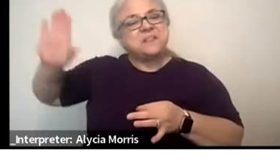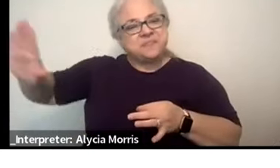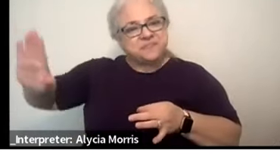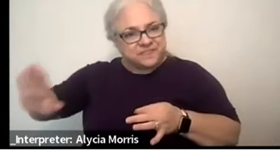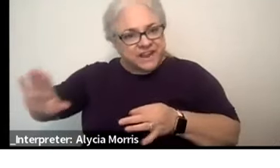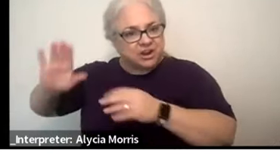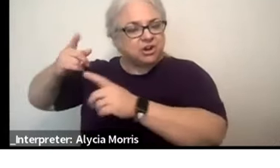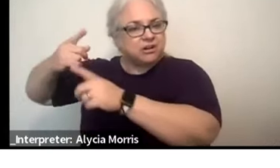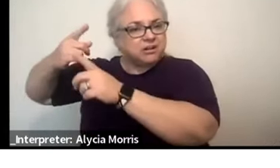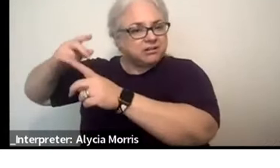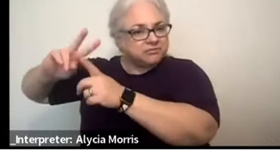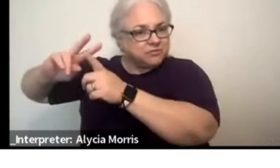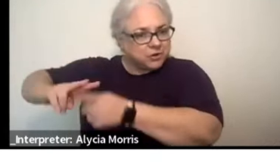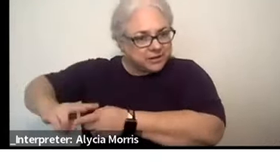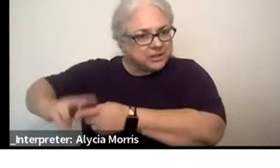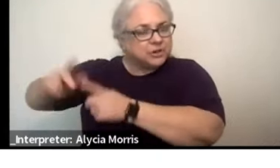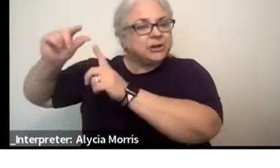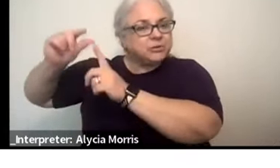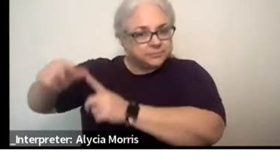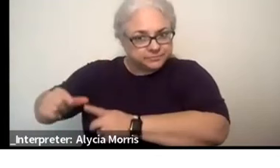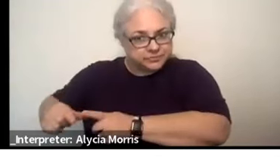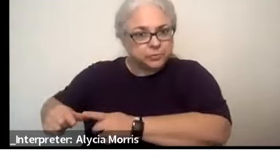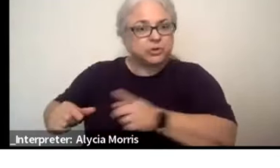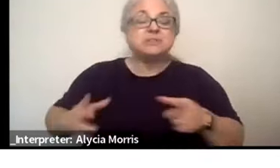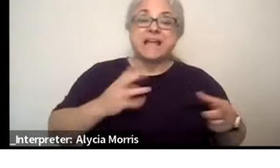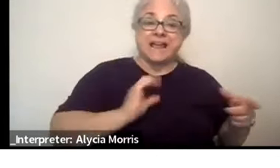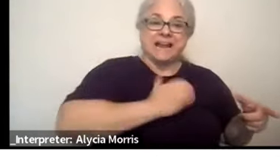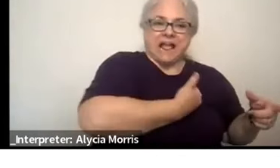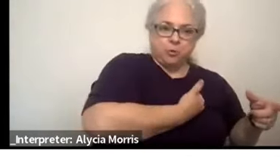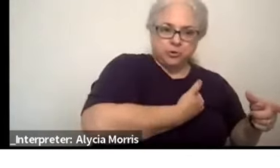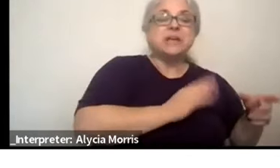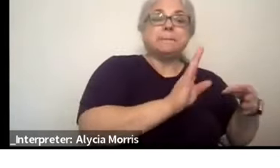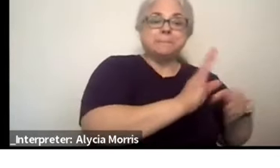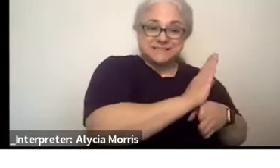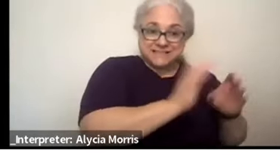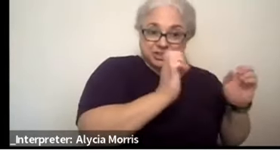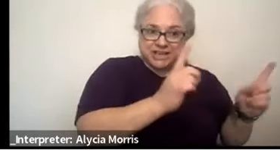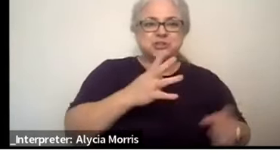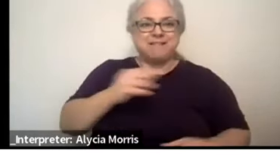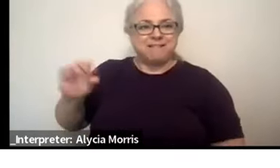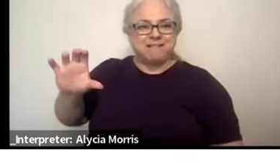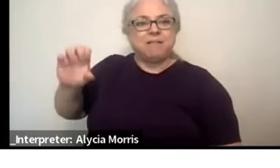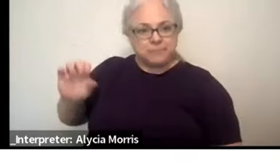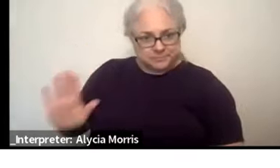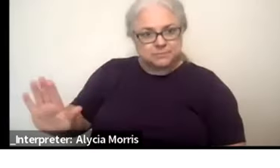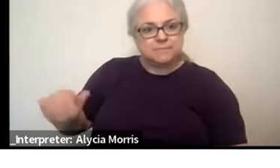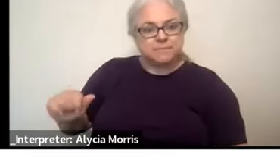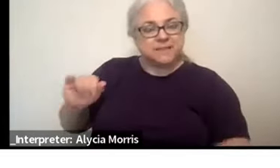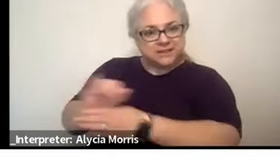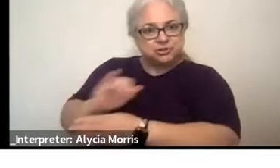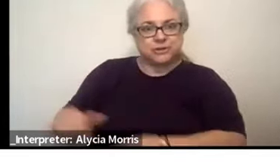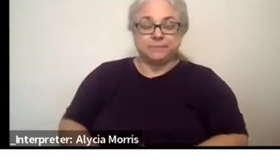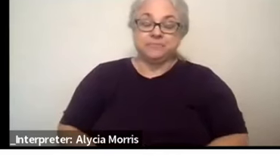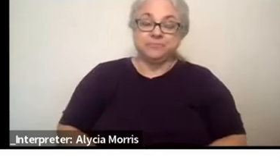that are used by business and education. The model has now been implemented by at